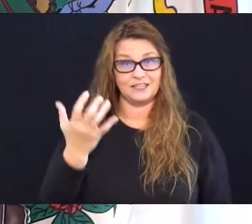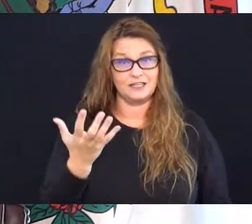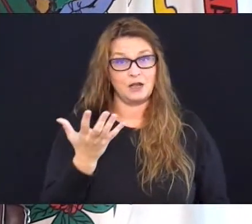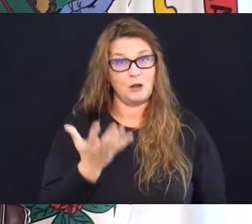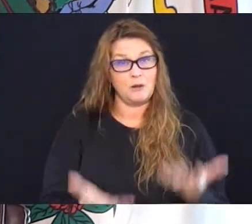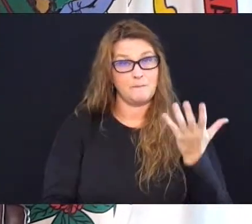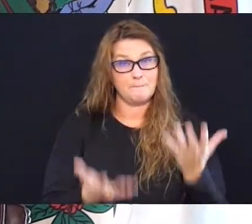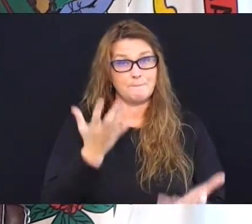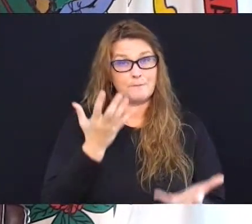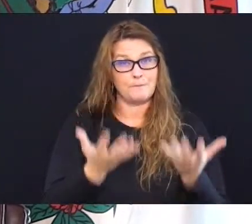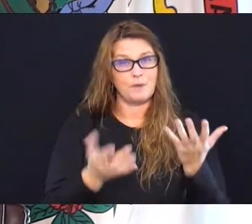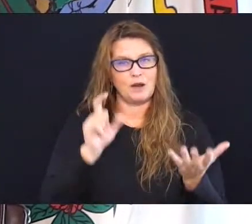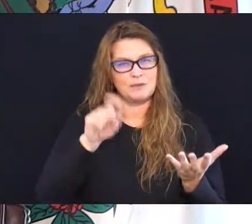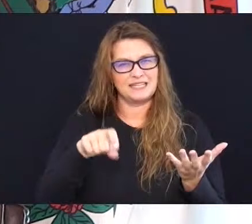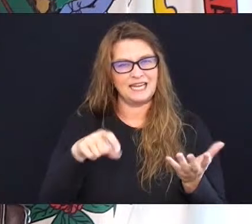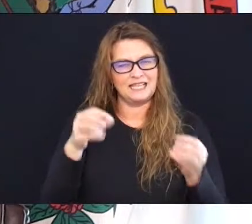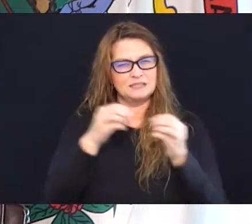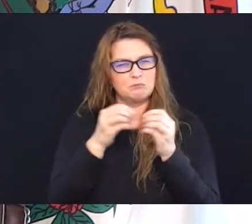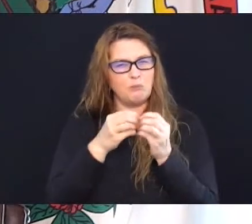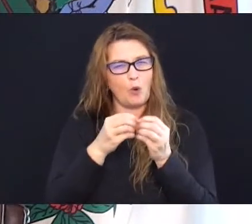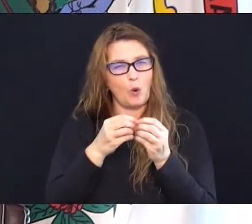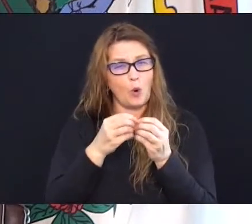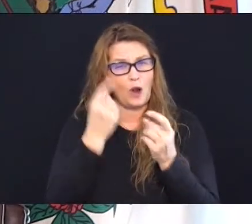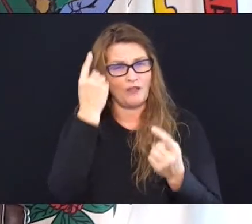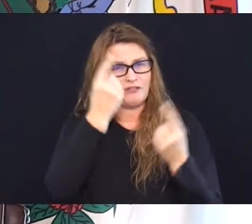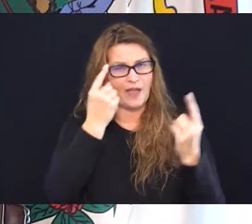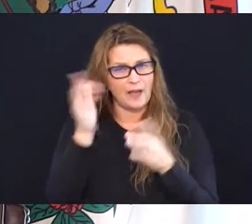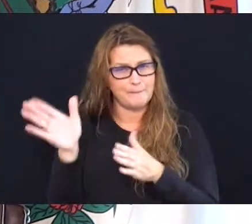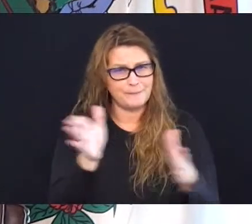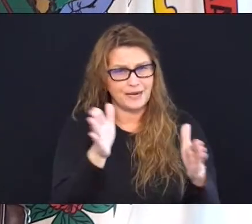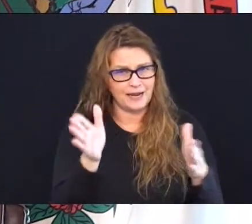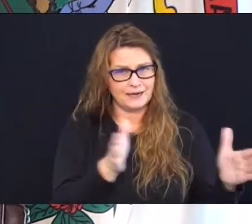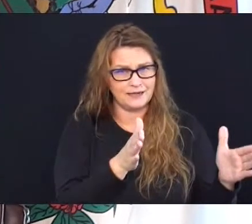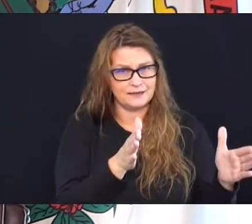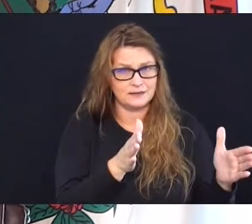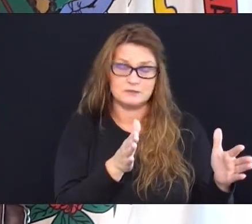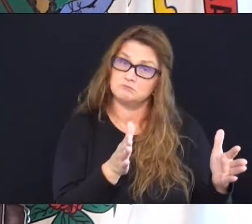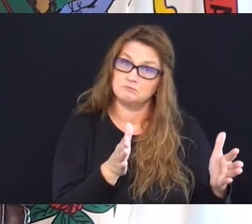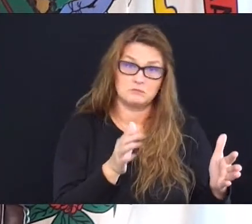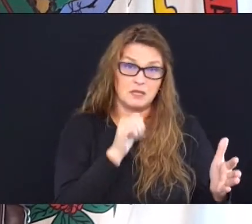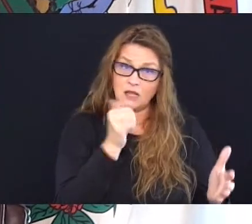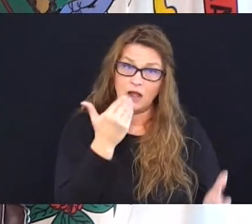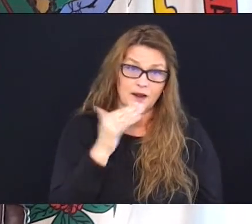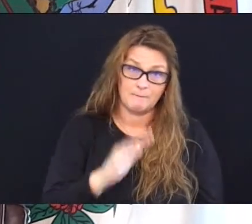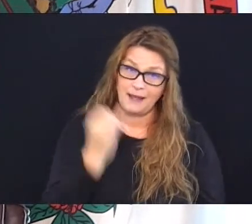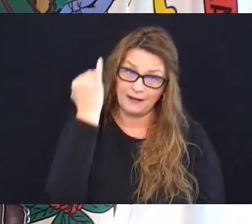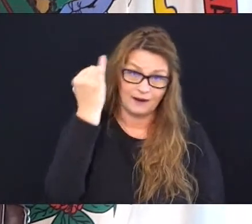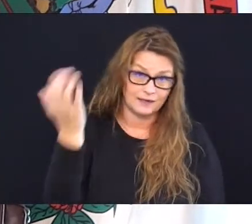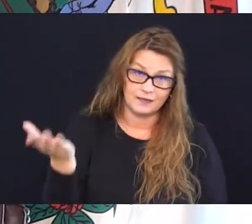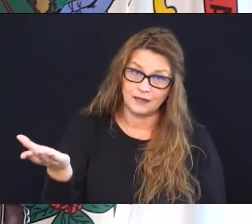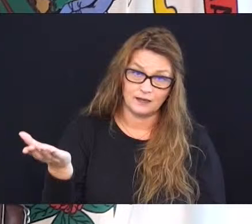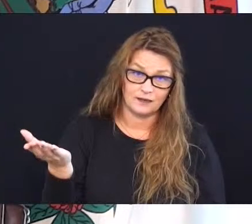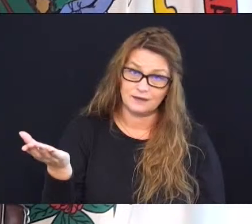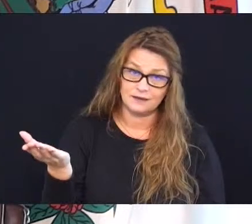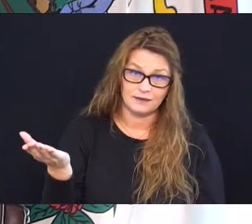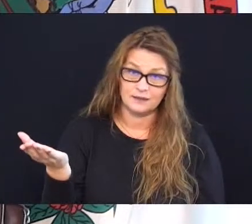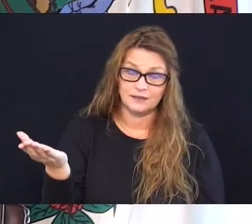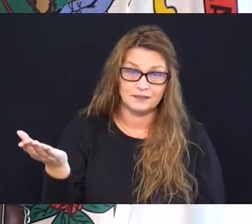probably needs a little more thorough thought and everything, but it is absolutely not a bad idea.